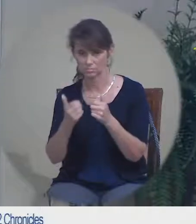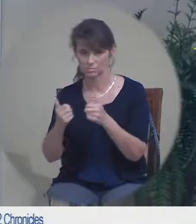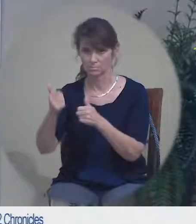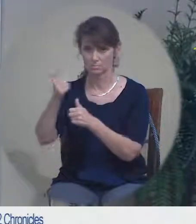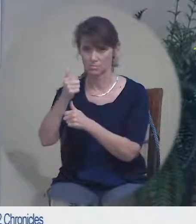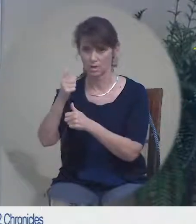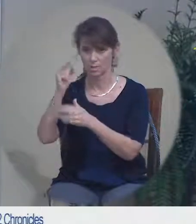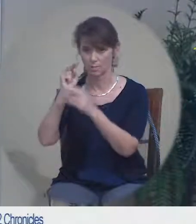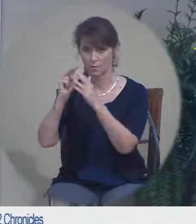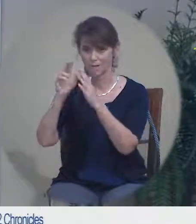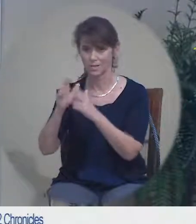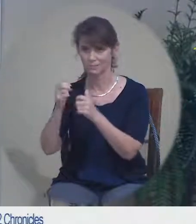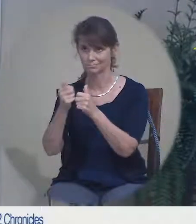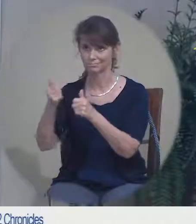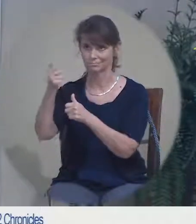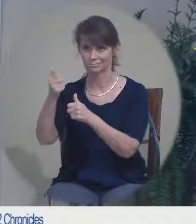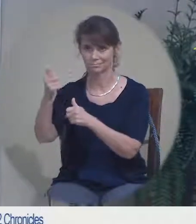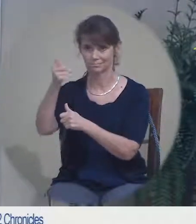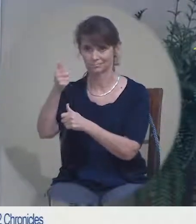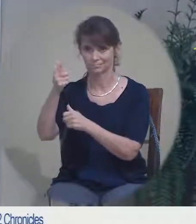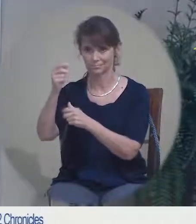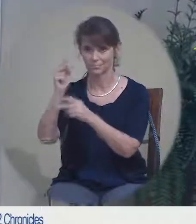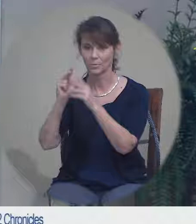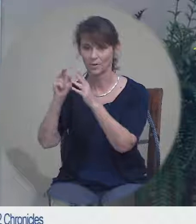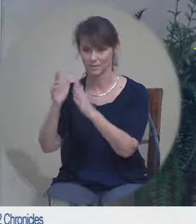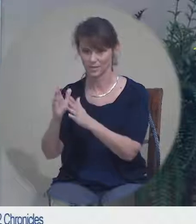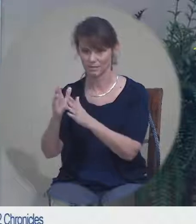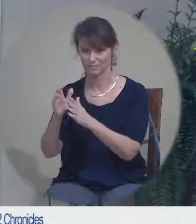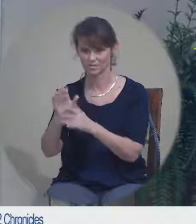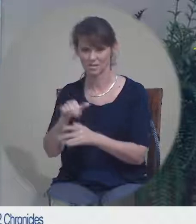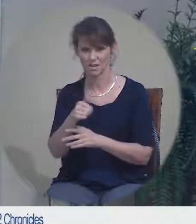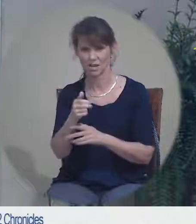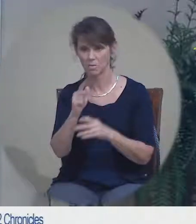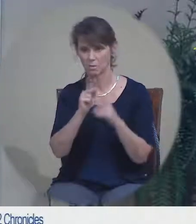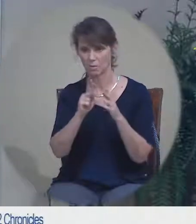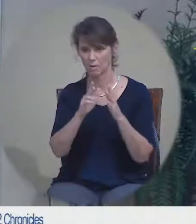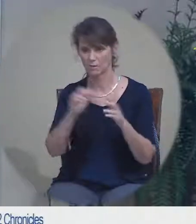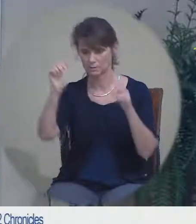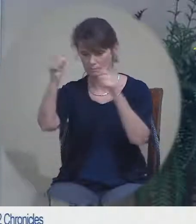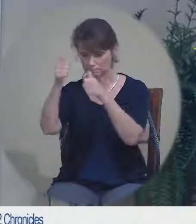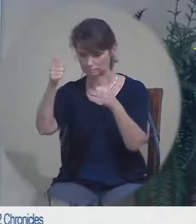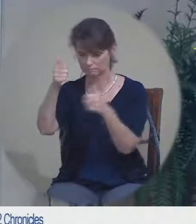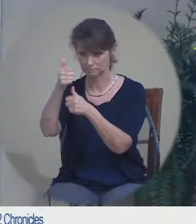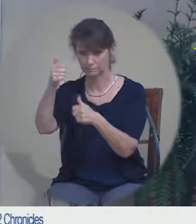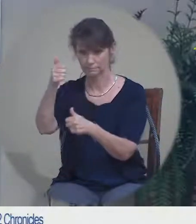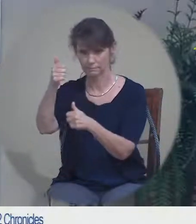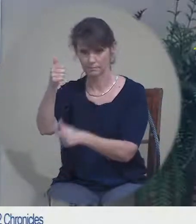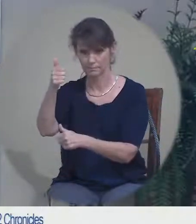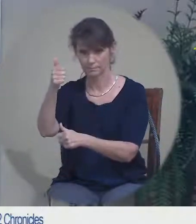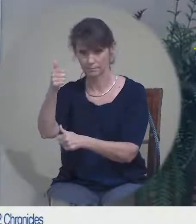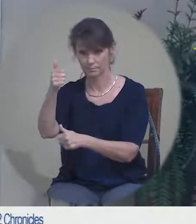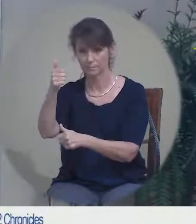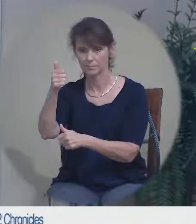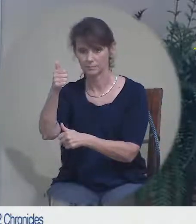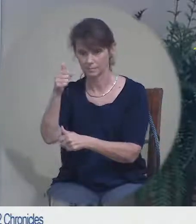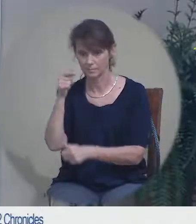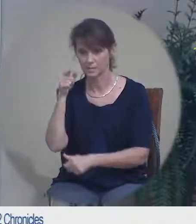prophet supreme, because he seemed to be the one who's most notable in this time for 56